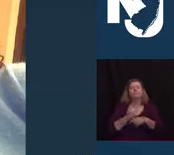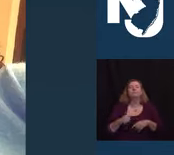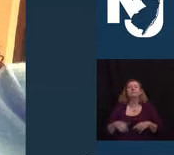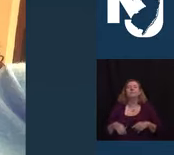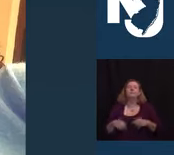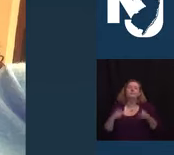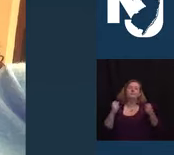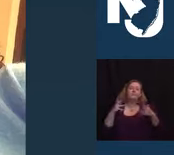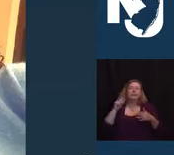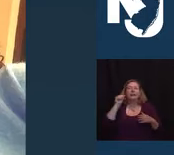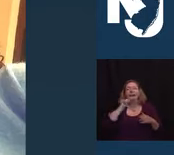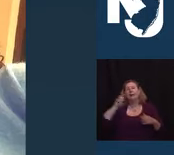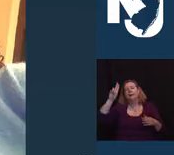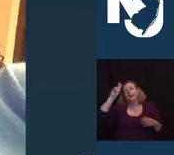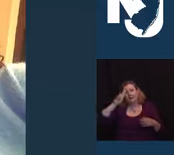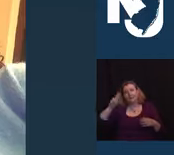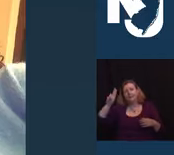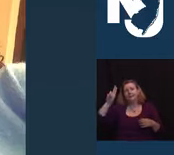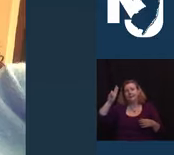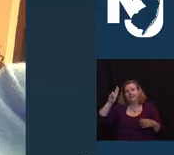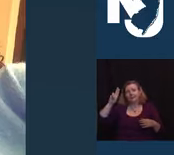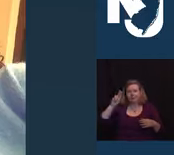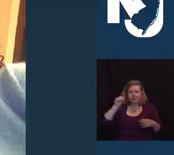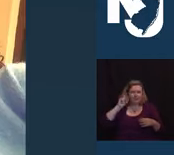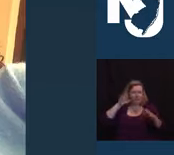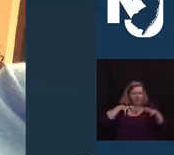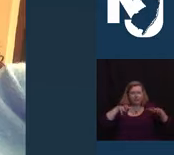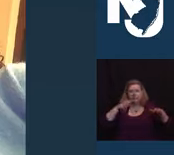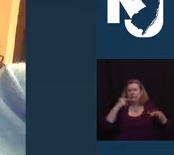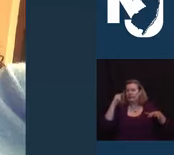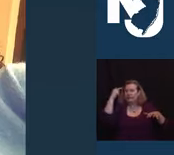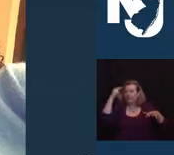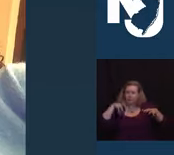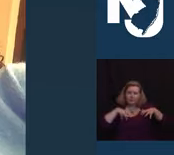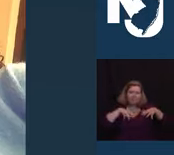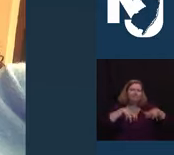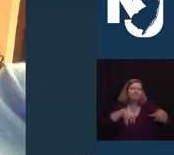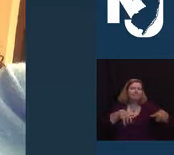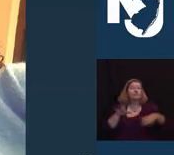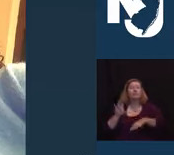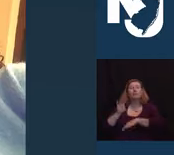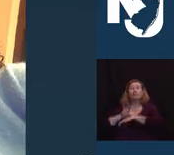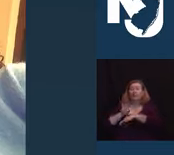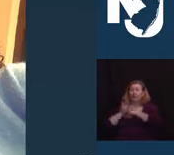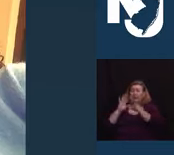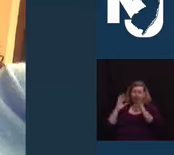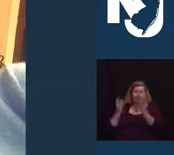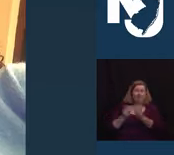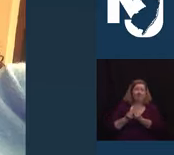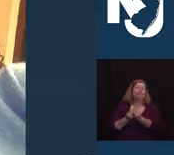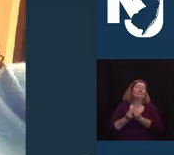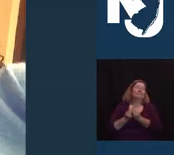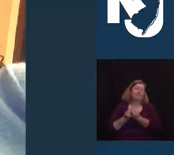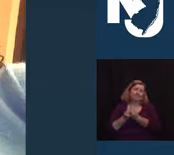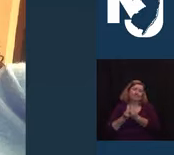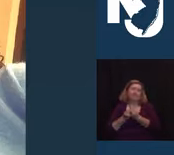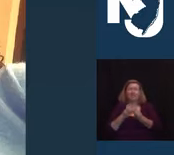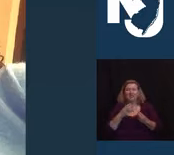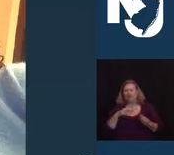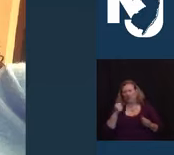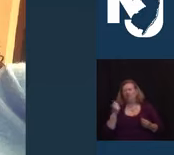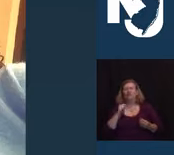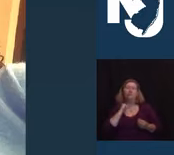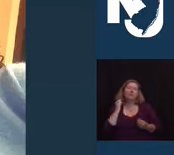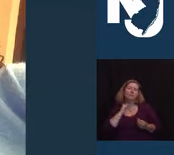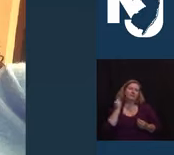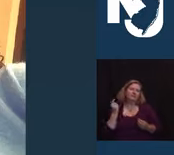uncles, nieces, nephews, cousins, and of course, her beloved church family and fellow chaplains. We thank Diane for